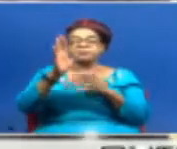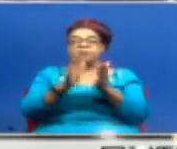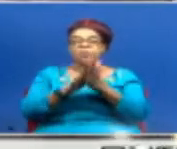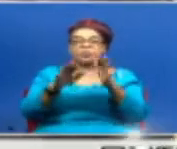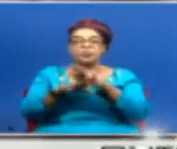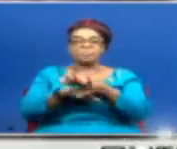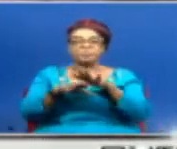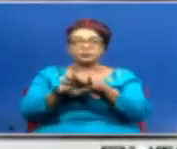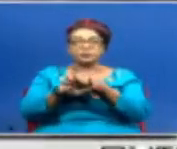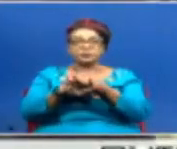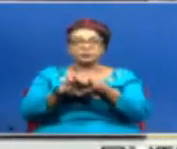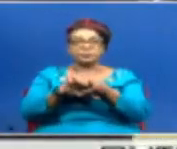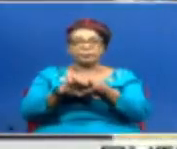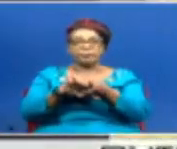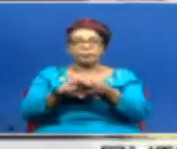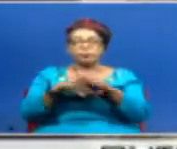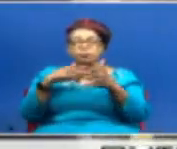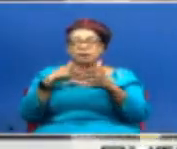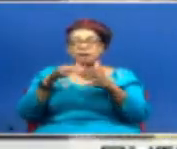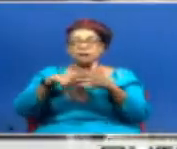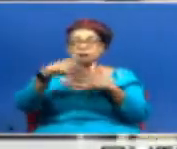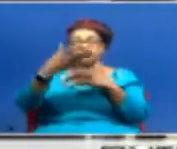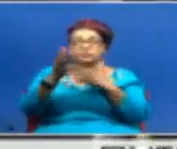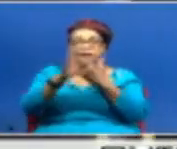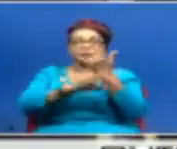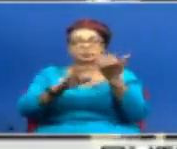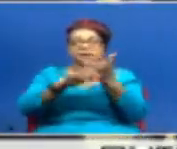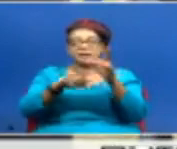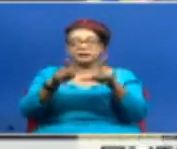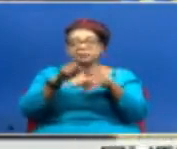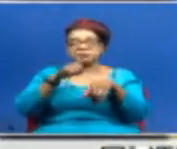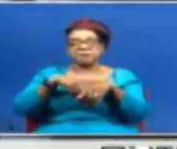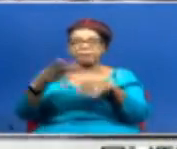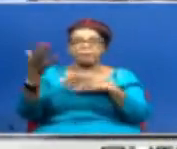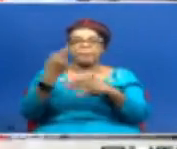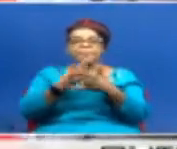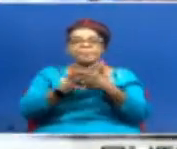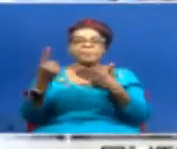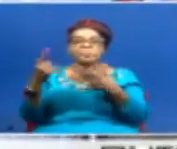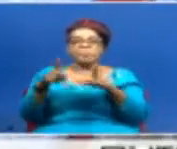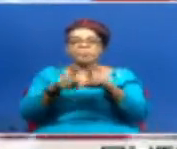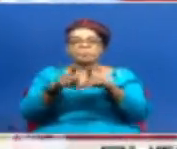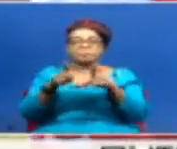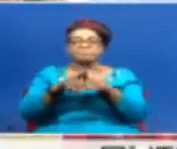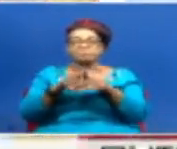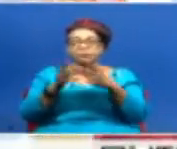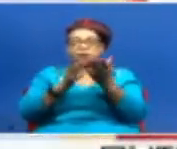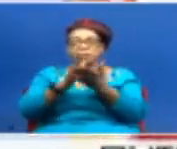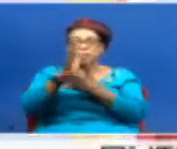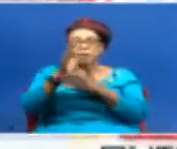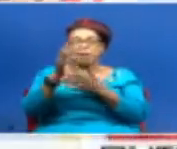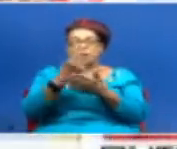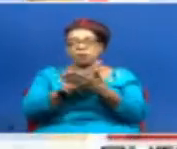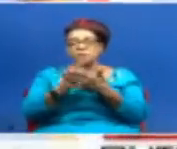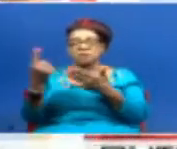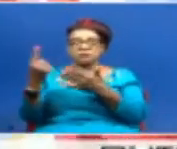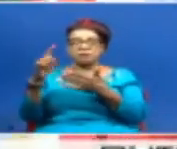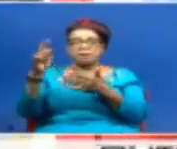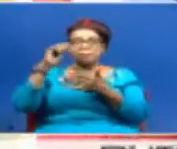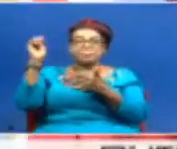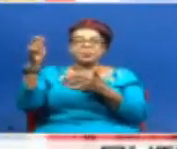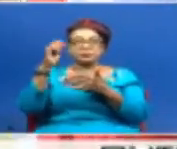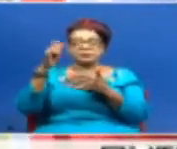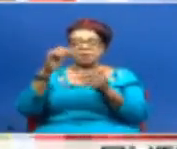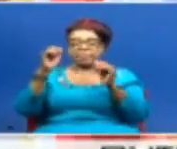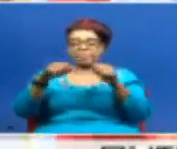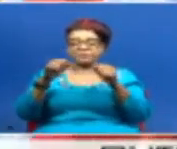Rigathi Gachagua, were out of the country at the same time last week, and midway through the week, the president would appear to correct the